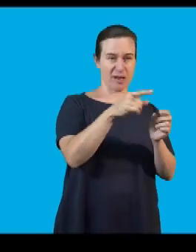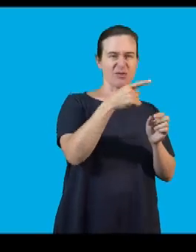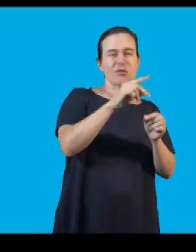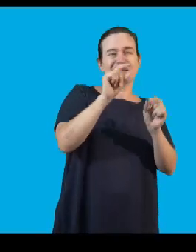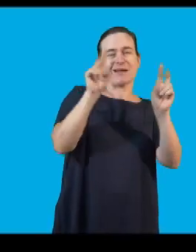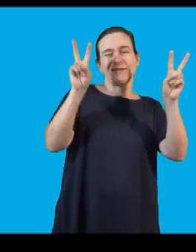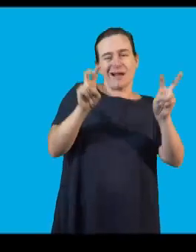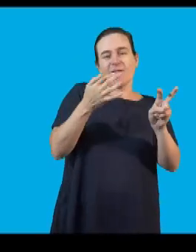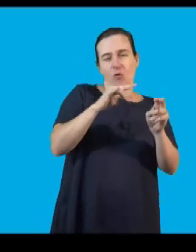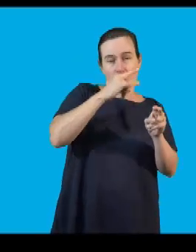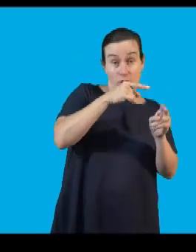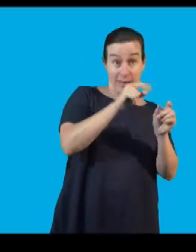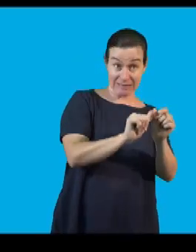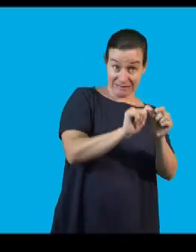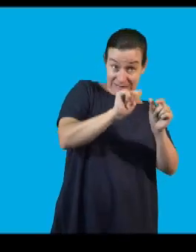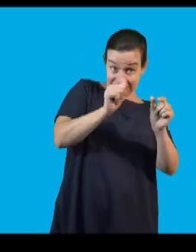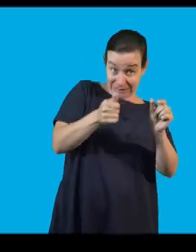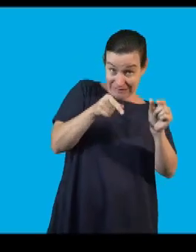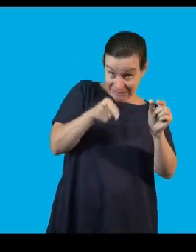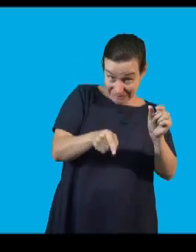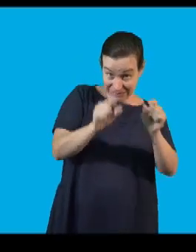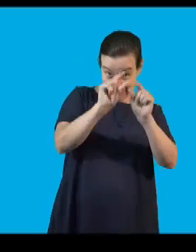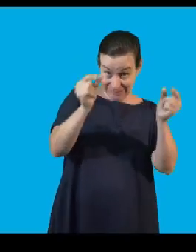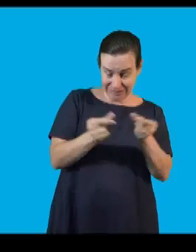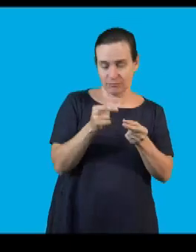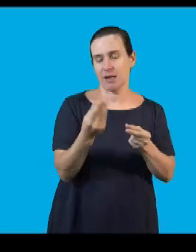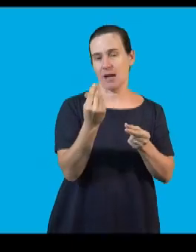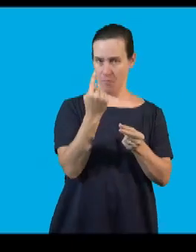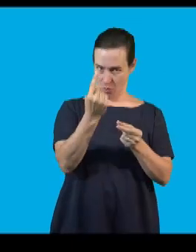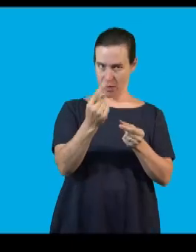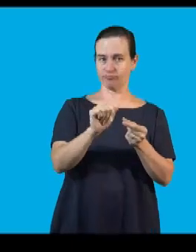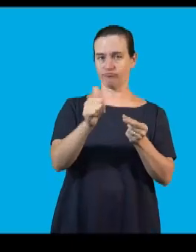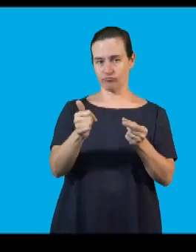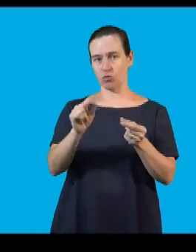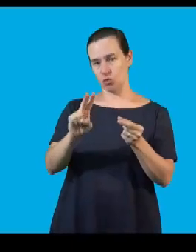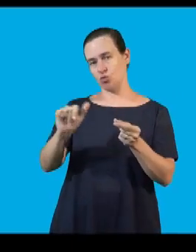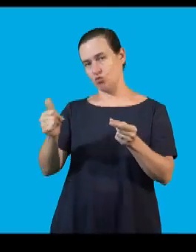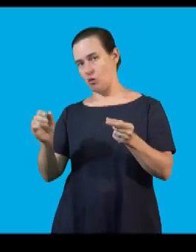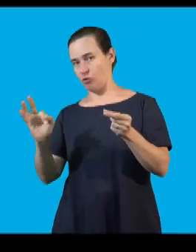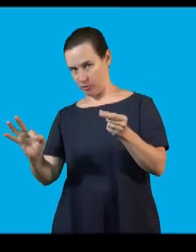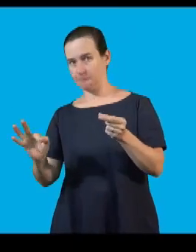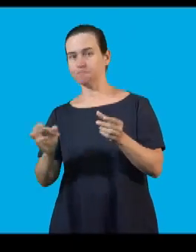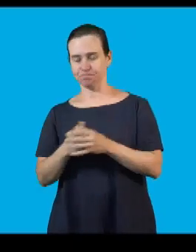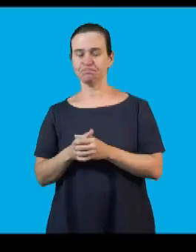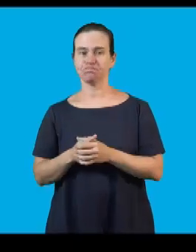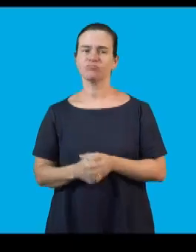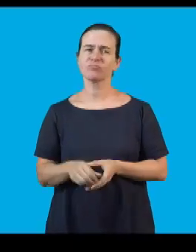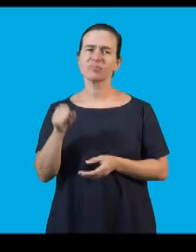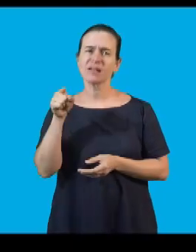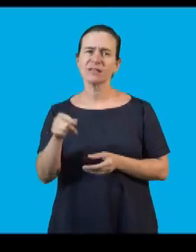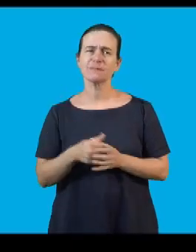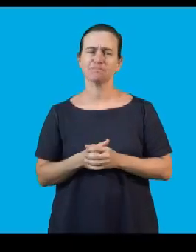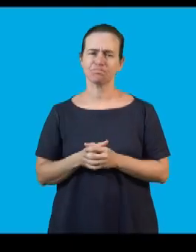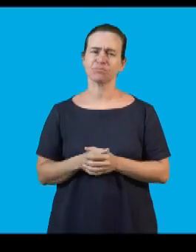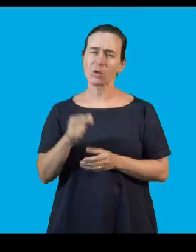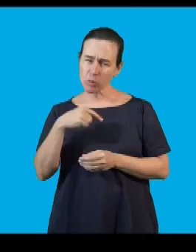all right? So we're going to go, this will be our frame 1, this will be frame 2, and that will be frame 3. So this